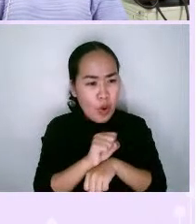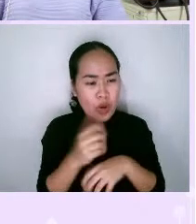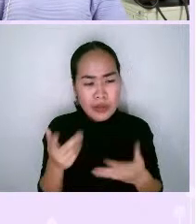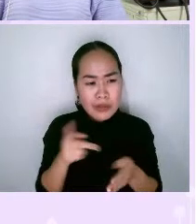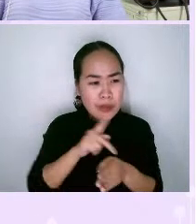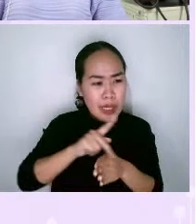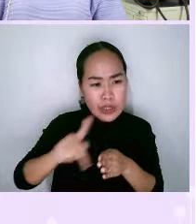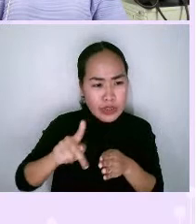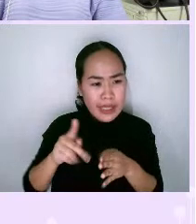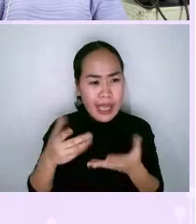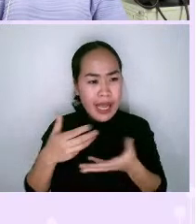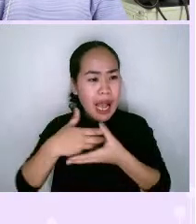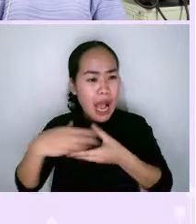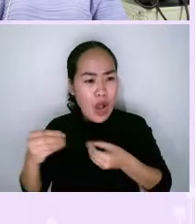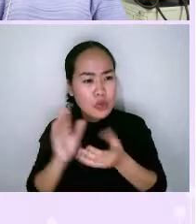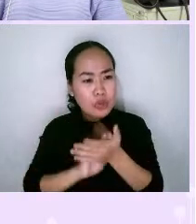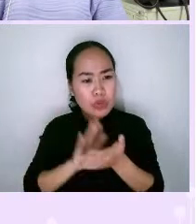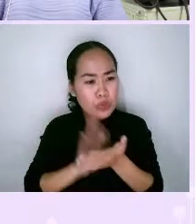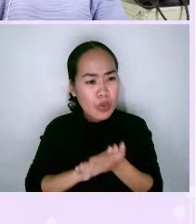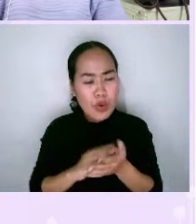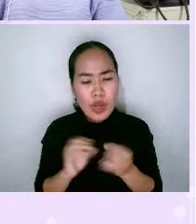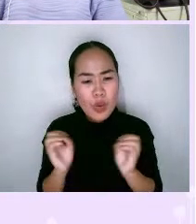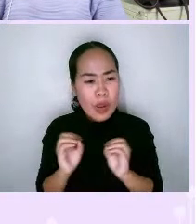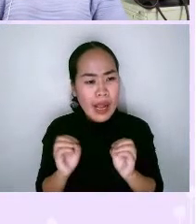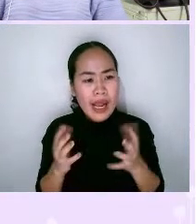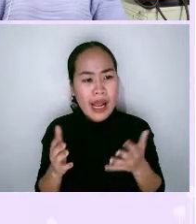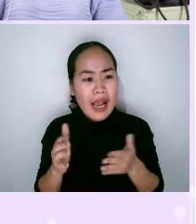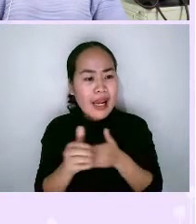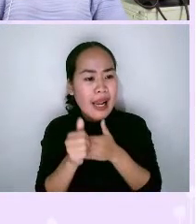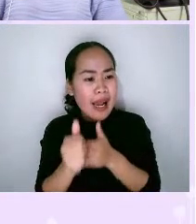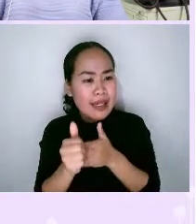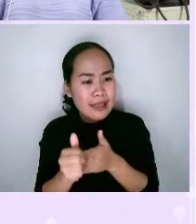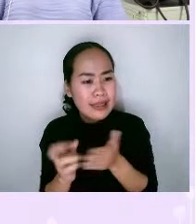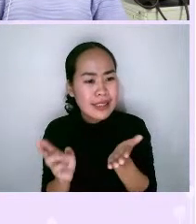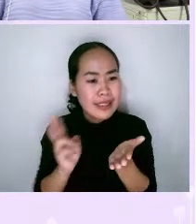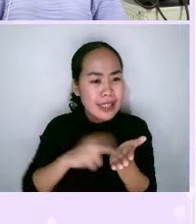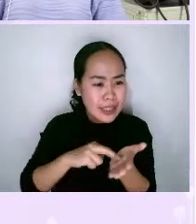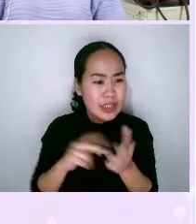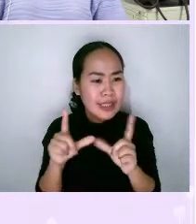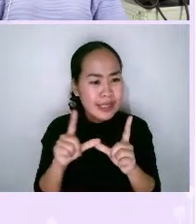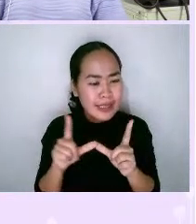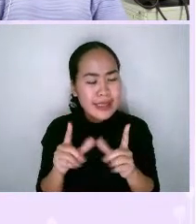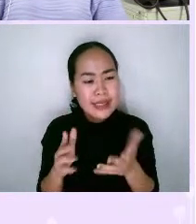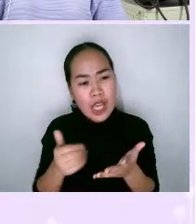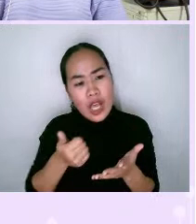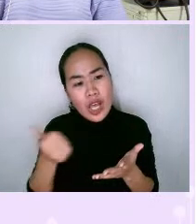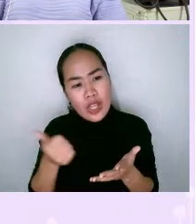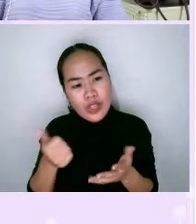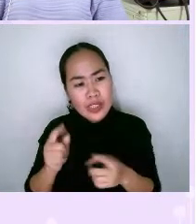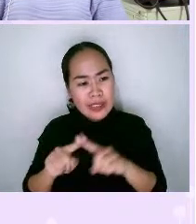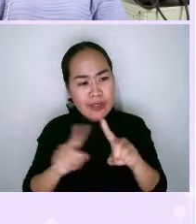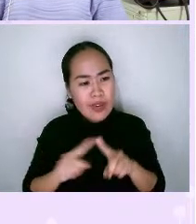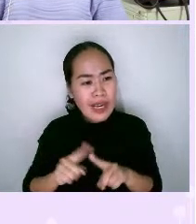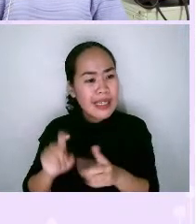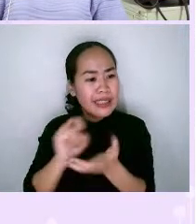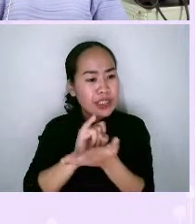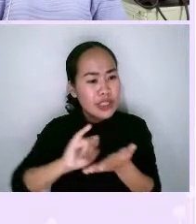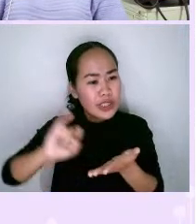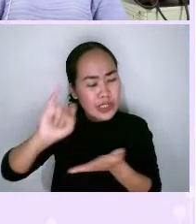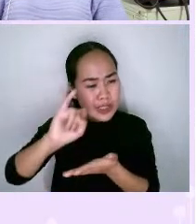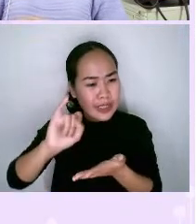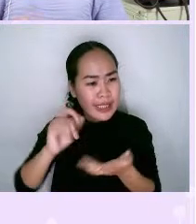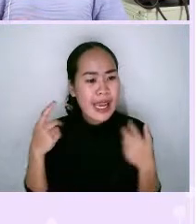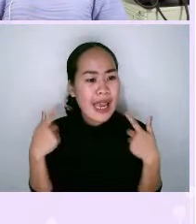out-of-school youth, registered guidance counselors, training institutions, academe, industry associations, and our